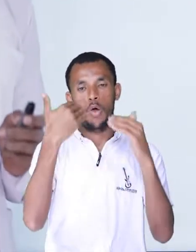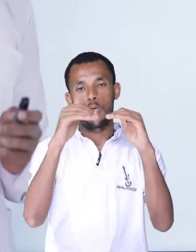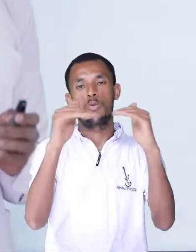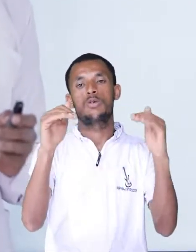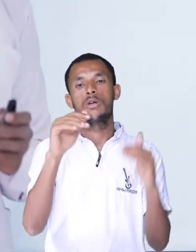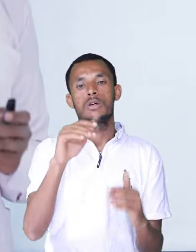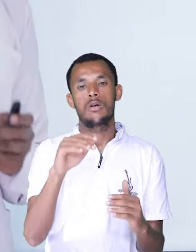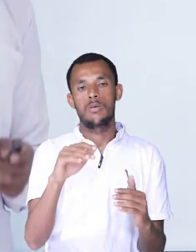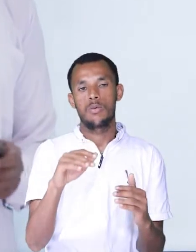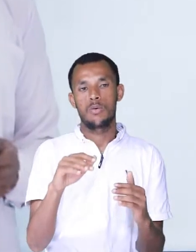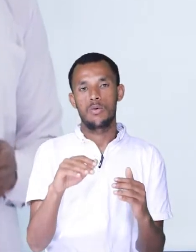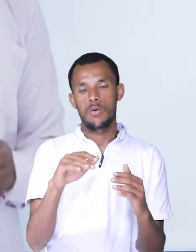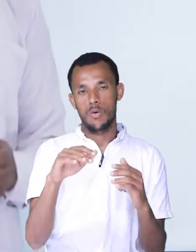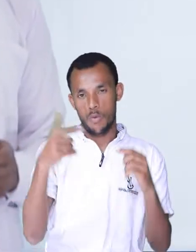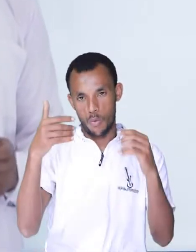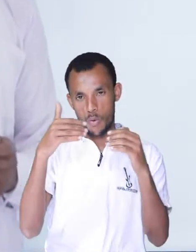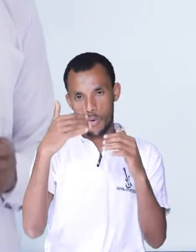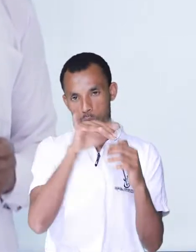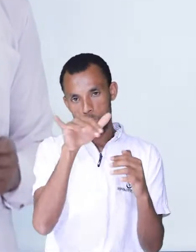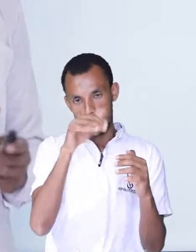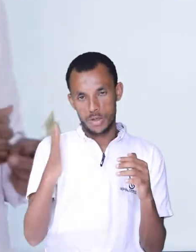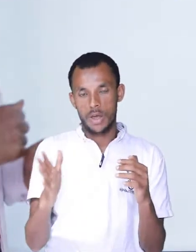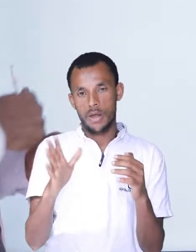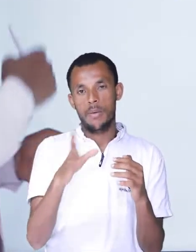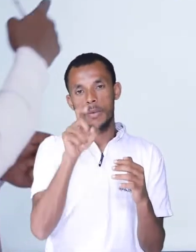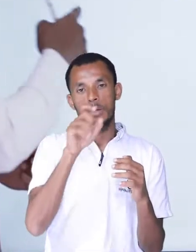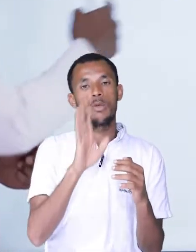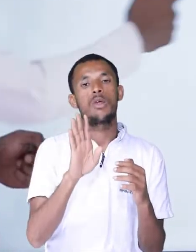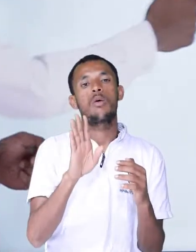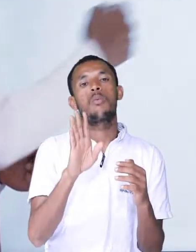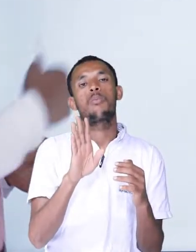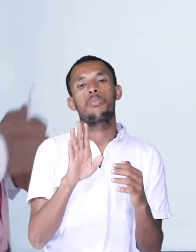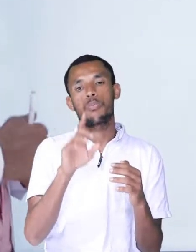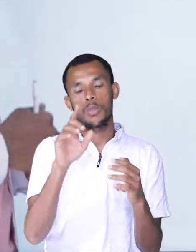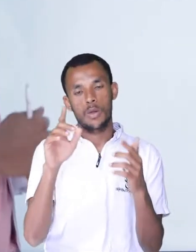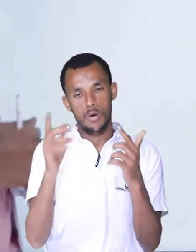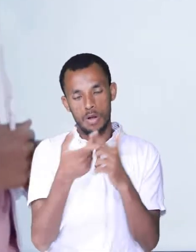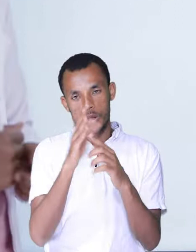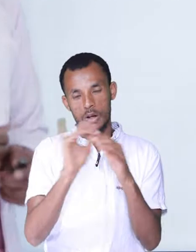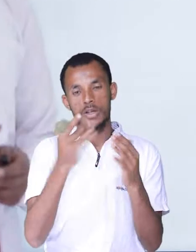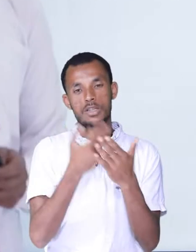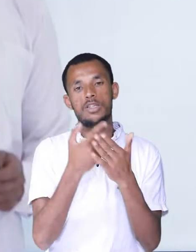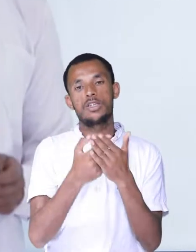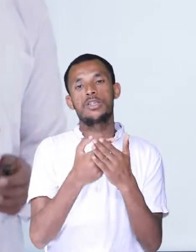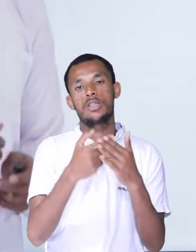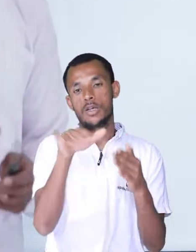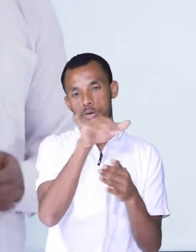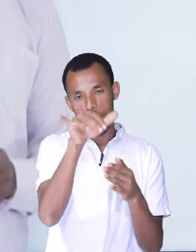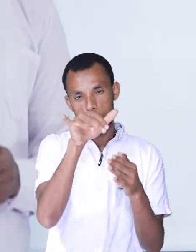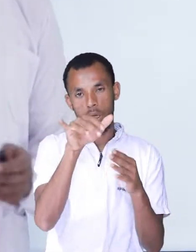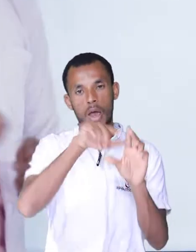Corresponding sides will be proportional. The second one, their corresponding angles are